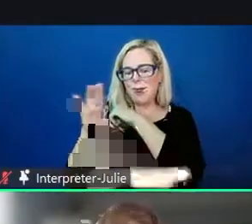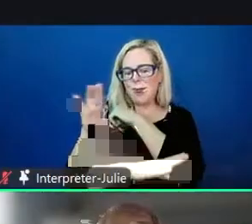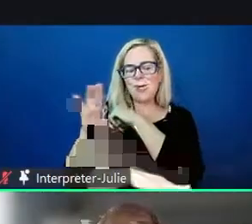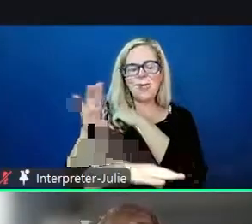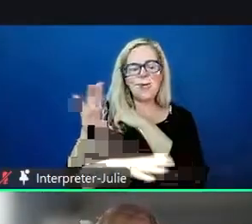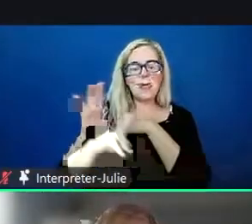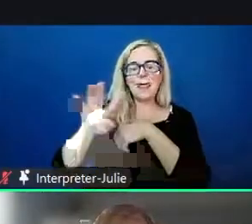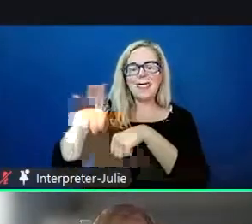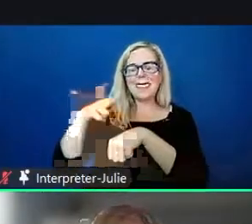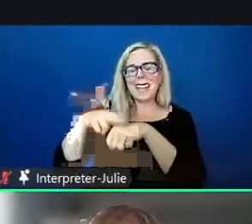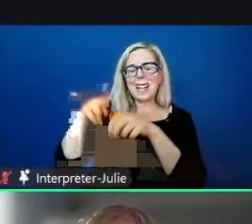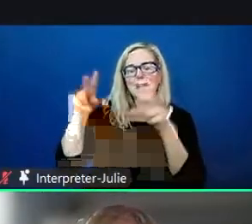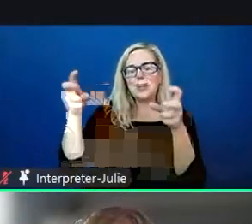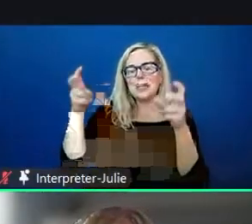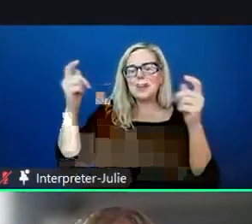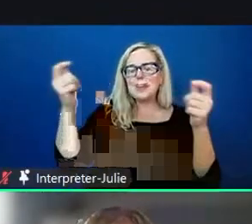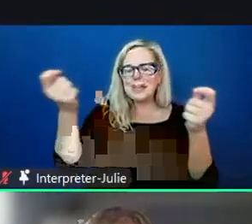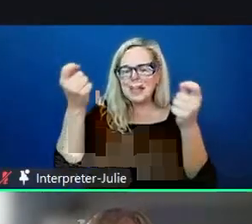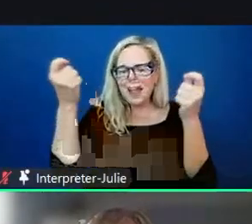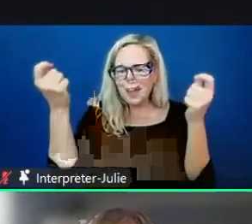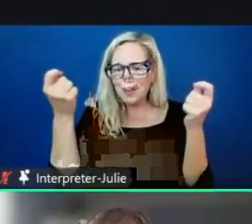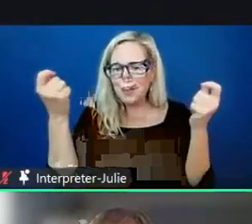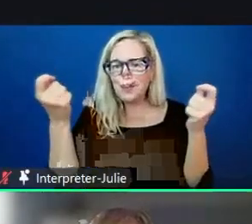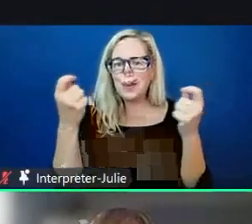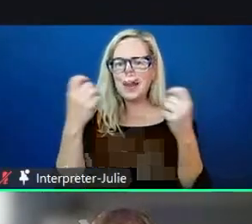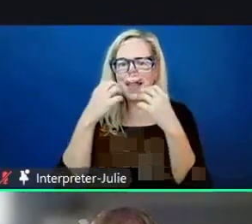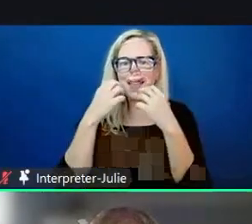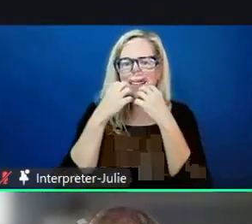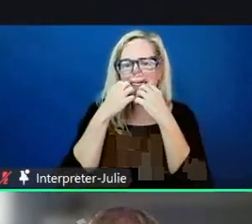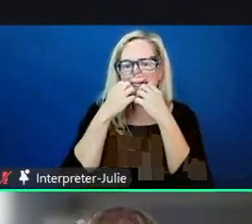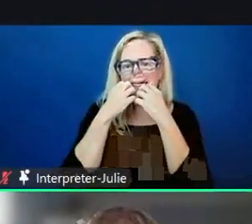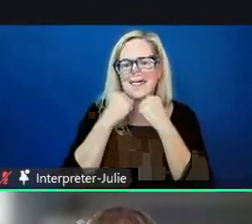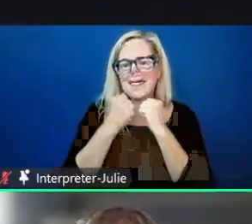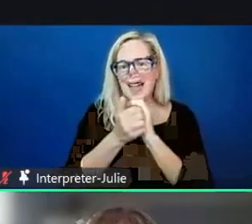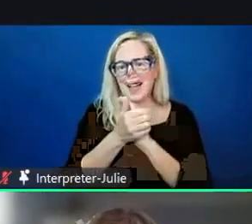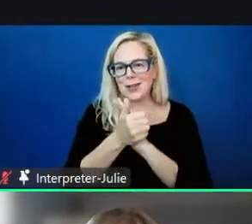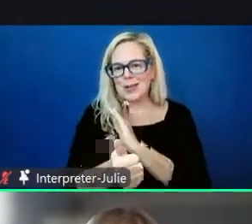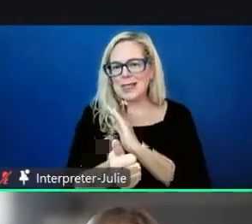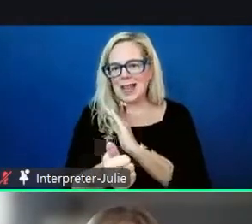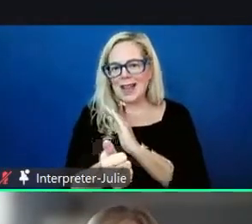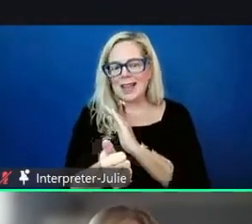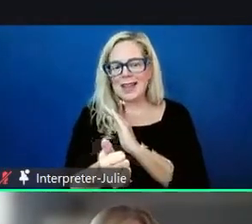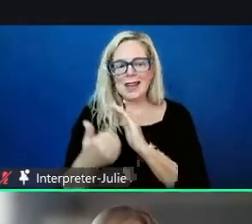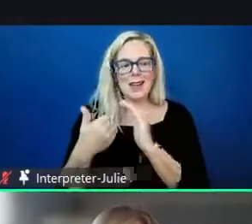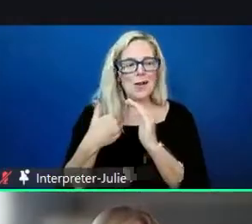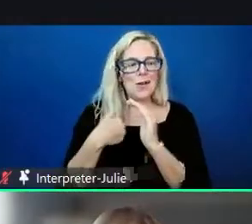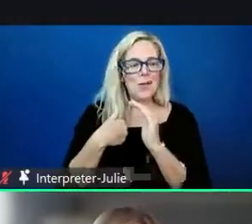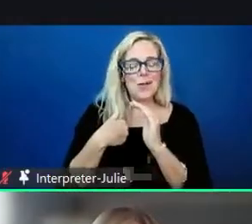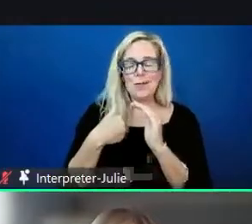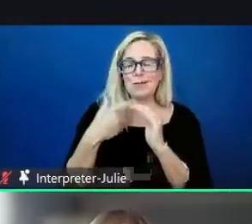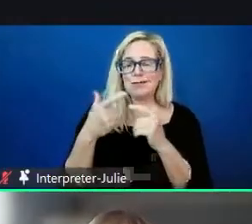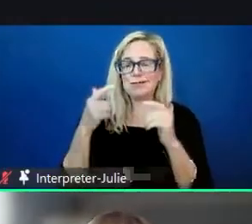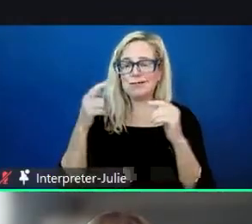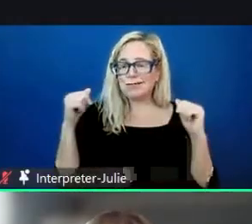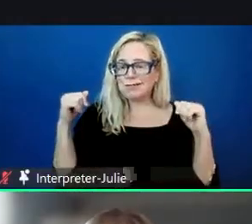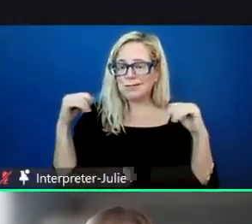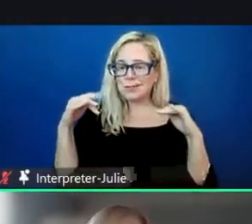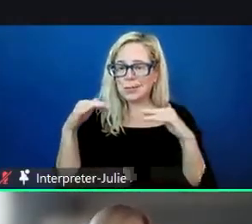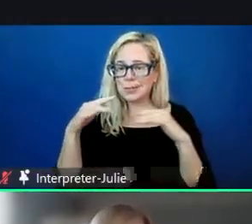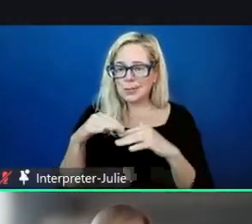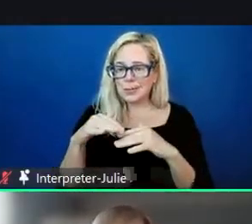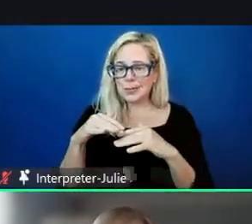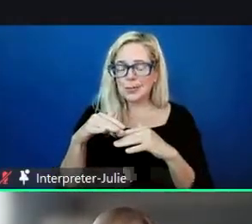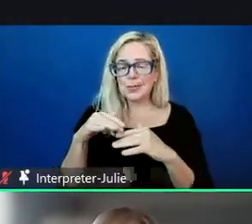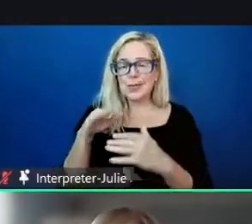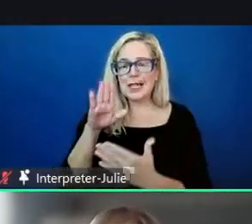national theme of celebrating value and talent. We had 135 people attend, both in person and virtual.